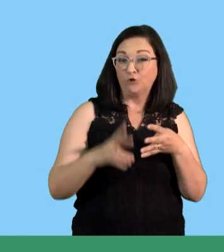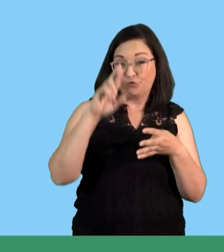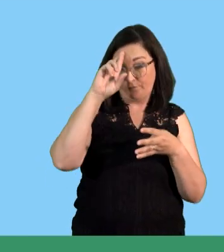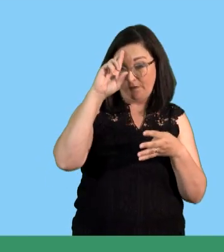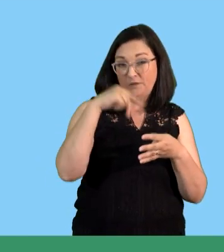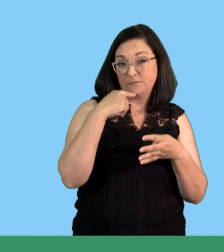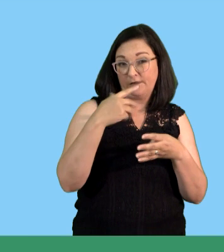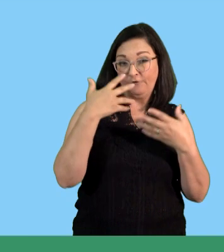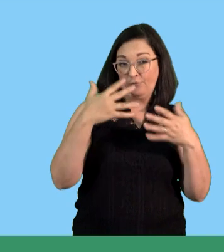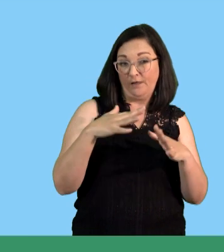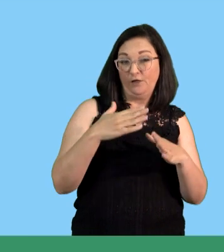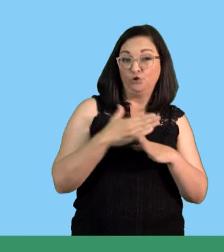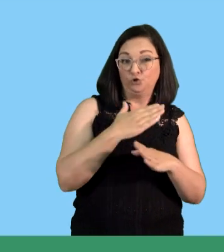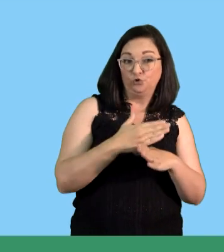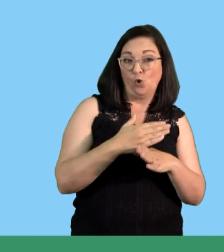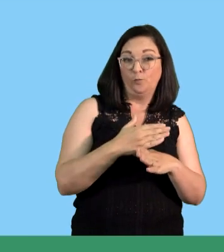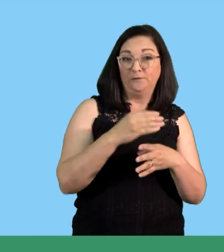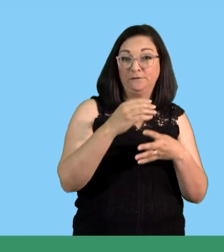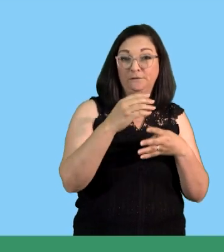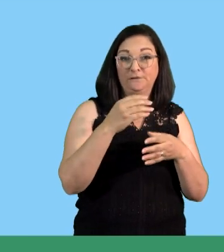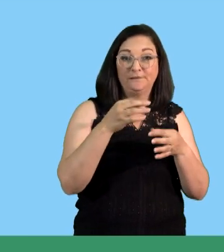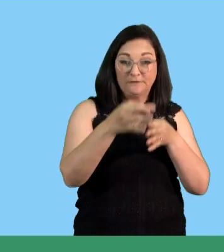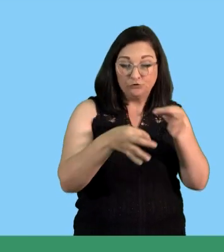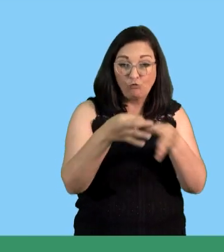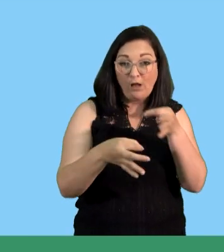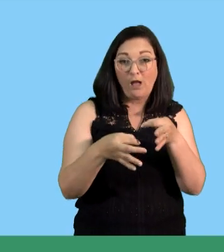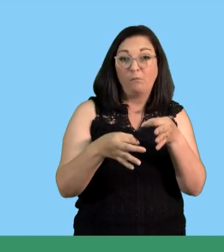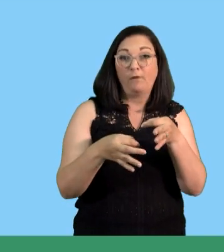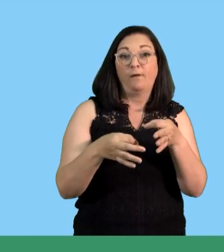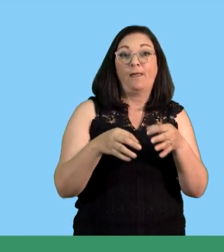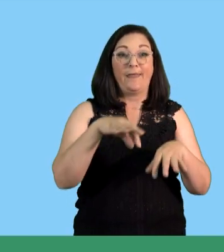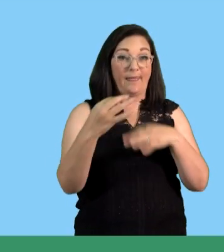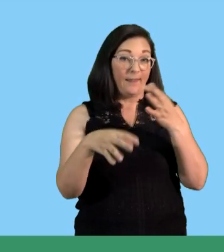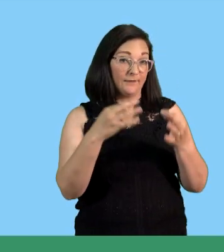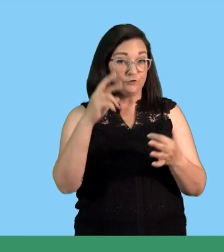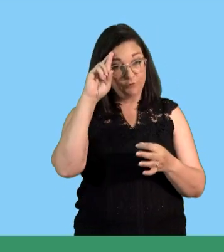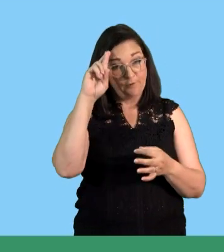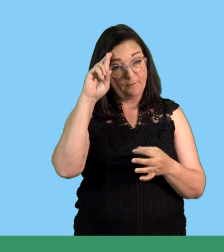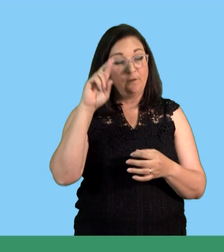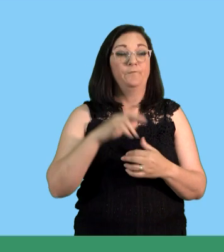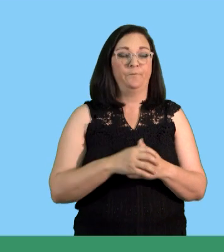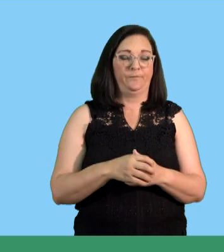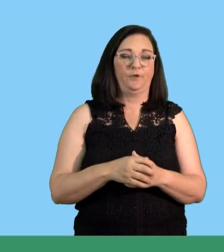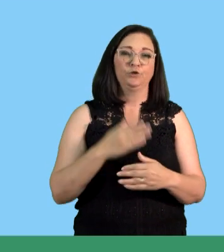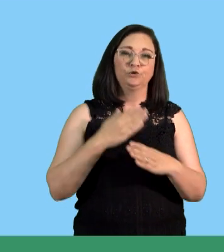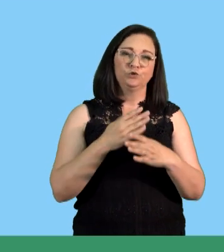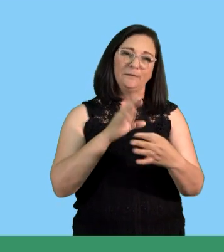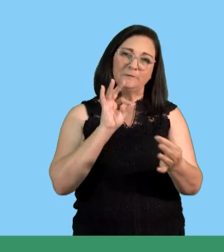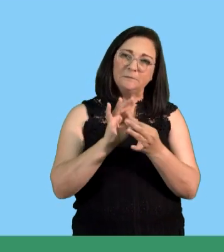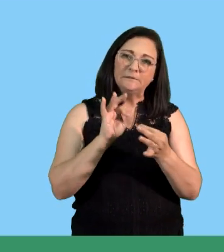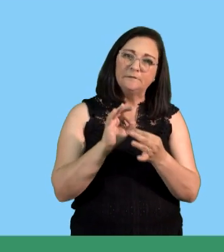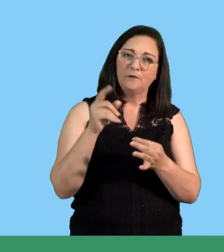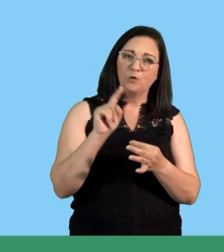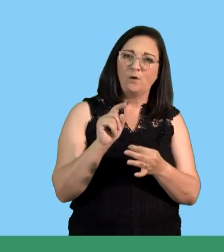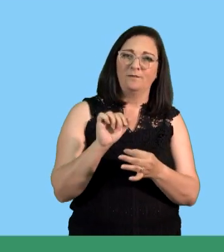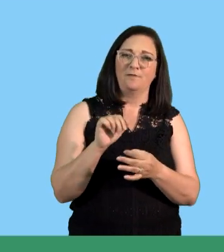we spoke about job description and job specification as the job analysis. We're looking at the job specification, for